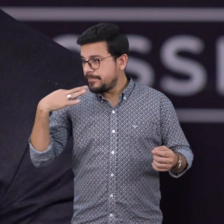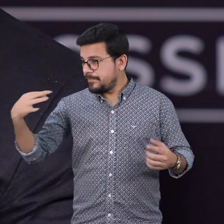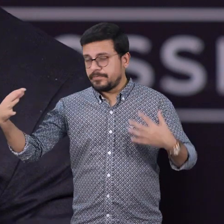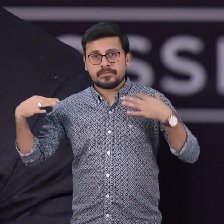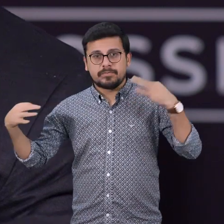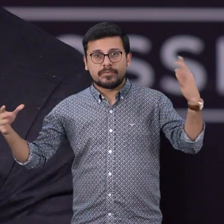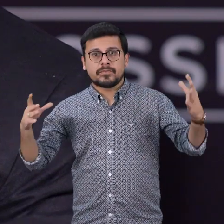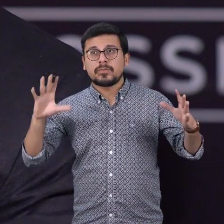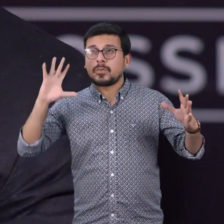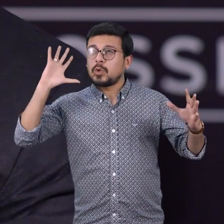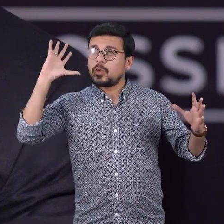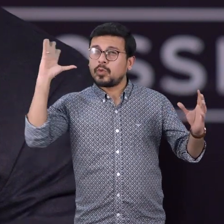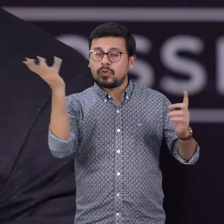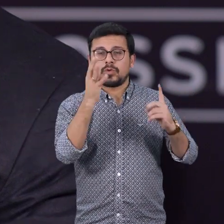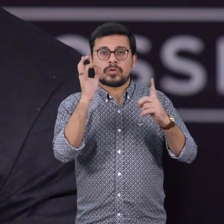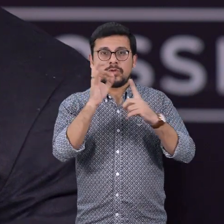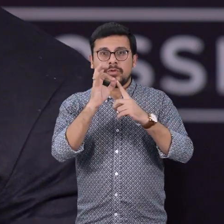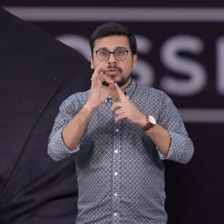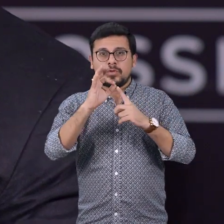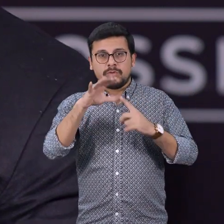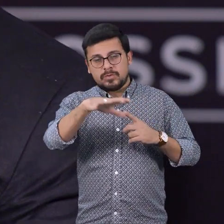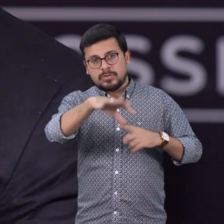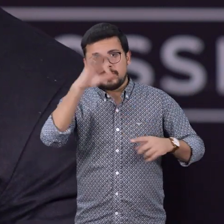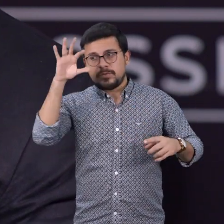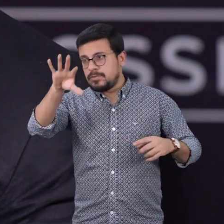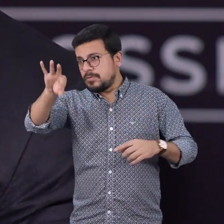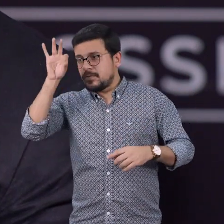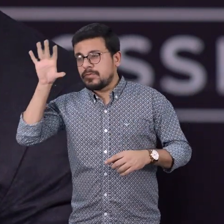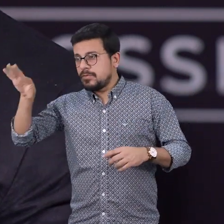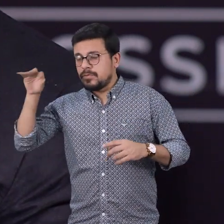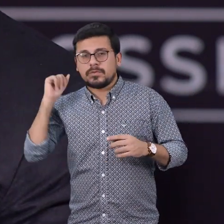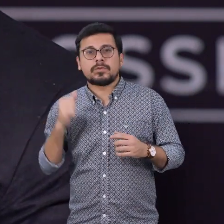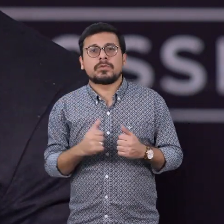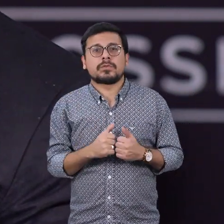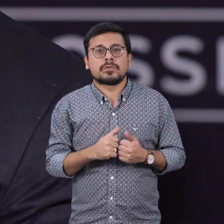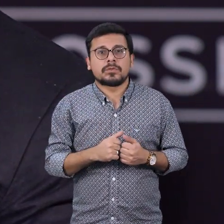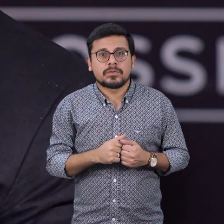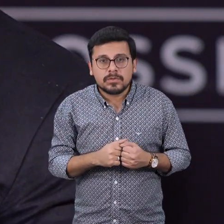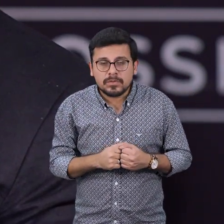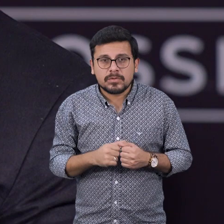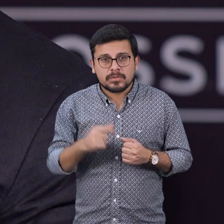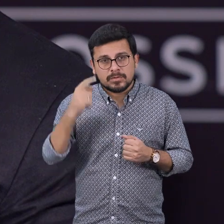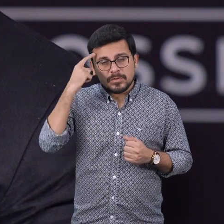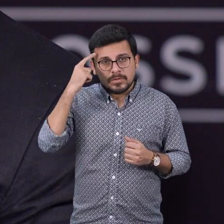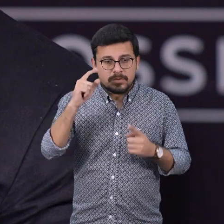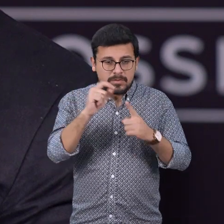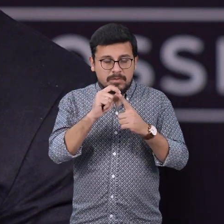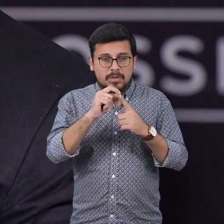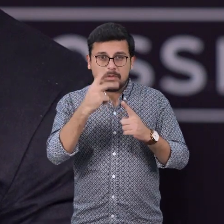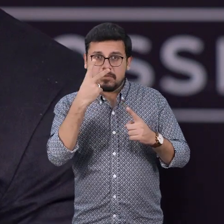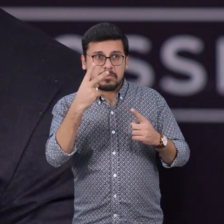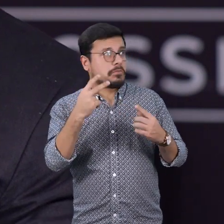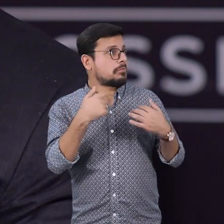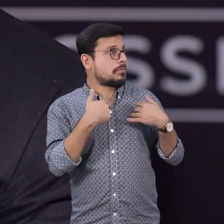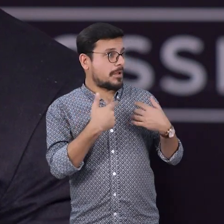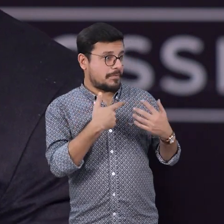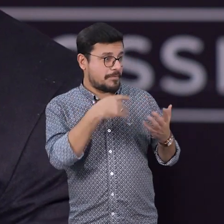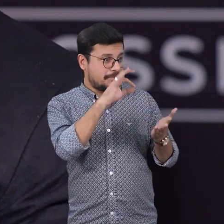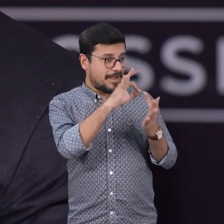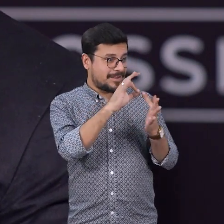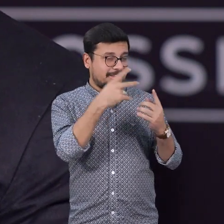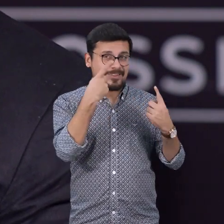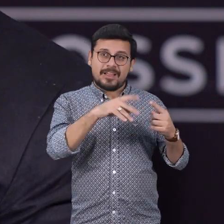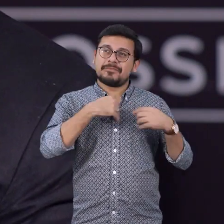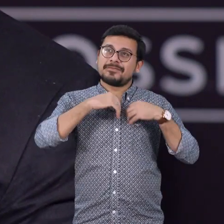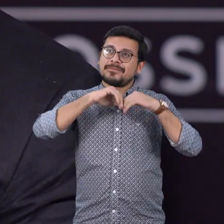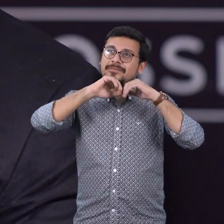proudly. And that was all about kindness. That what is kindness, how kindness can impact